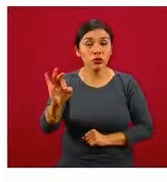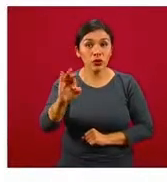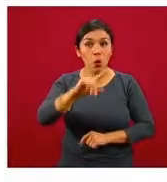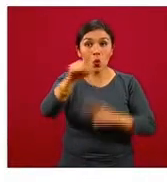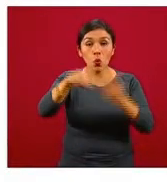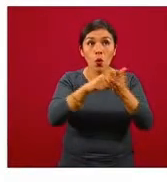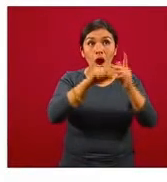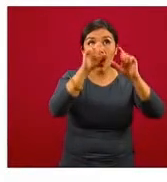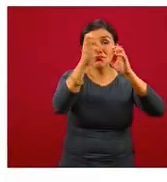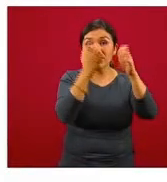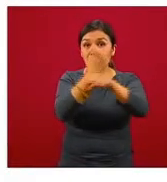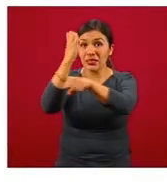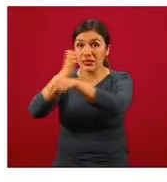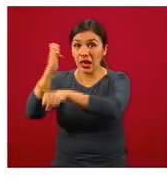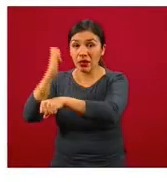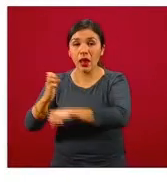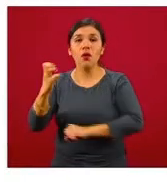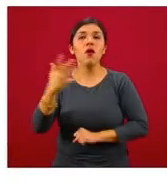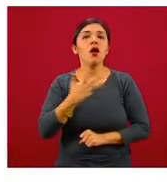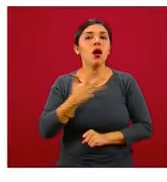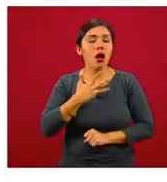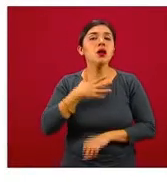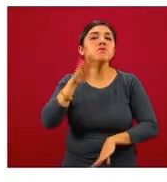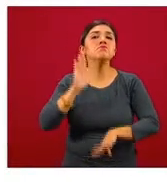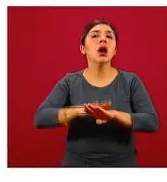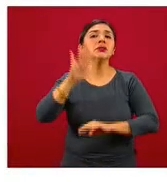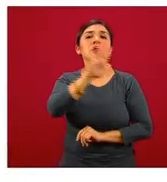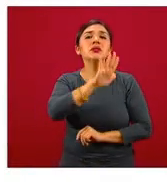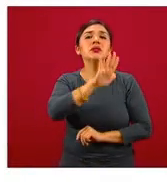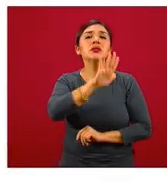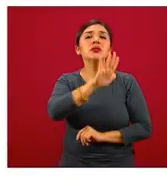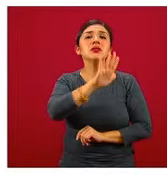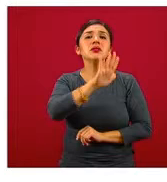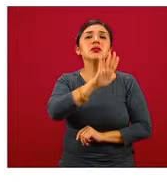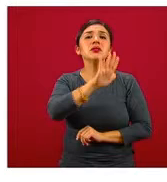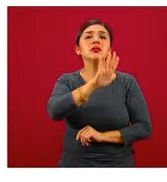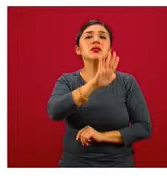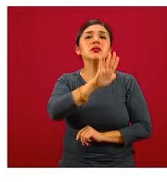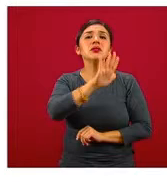visualization of the cases. In all of our states, we have accumulated more than